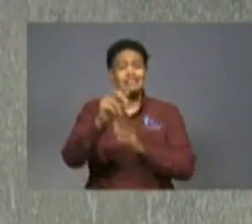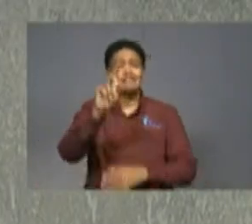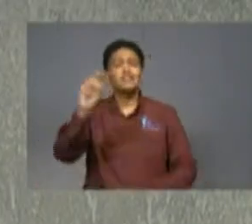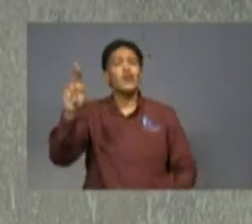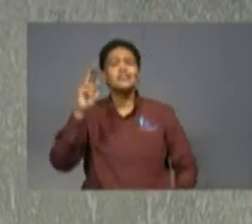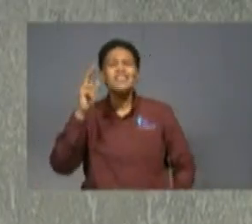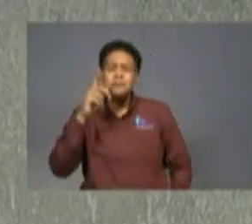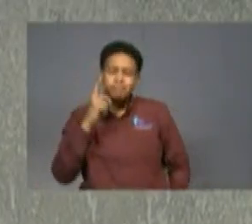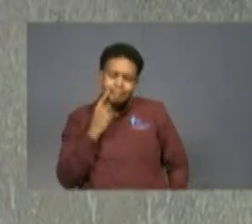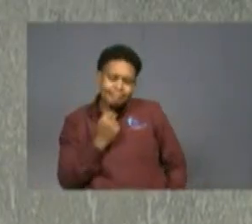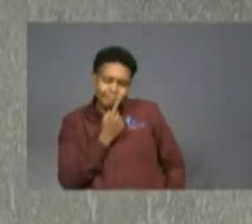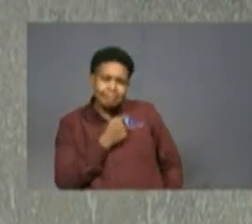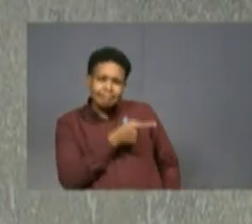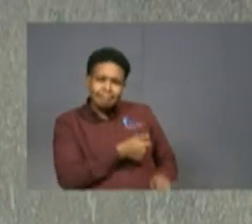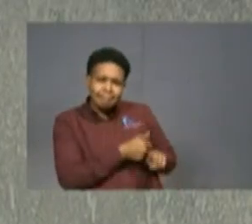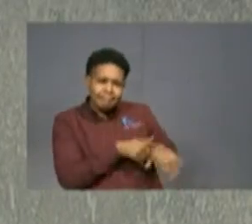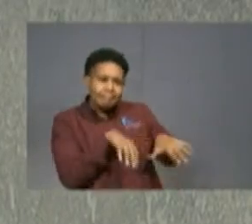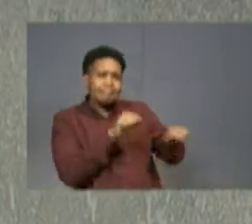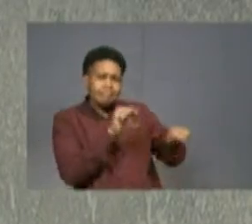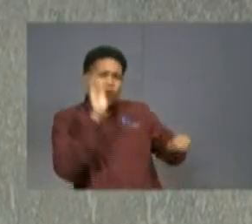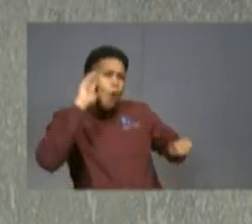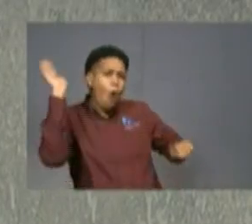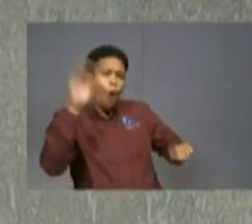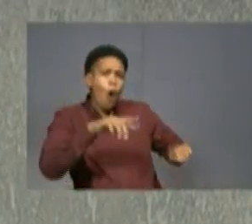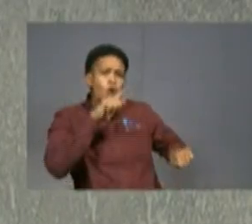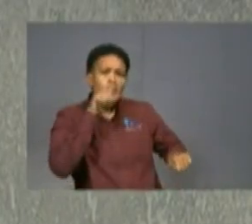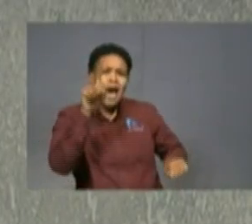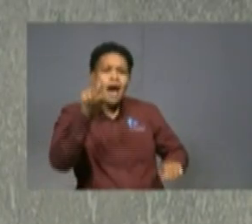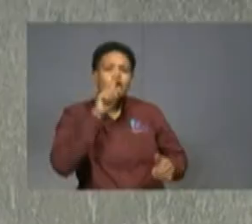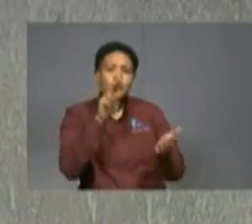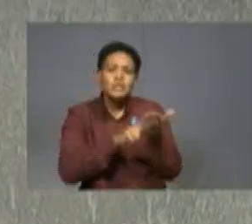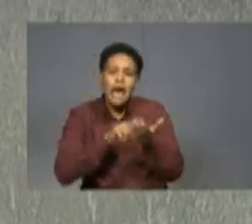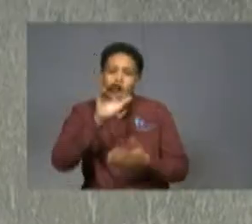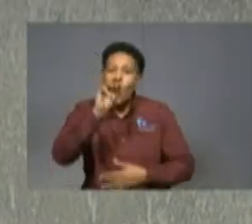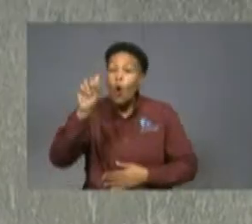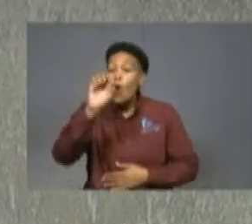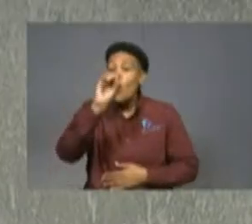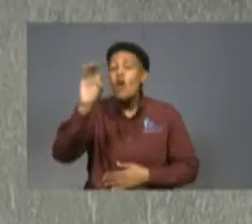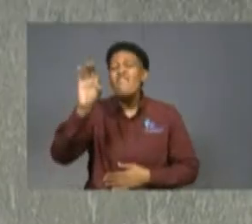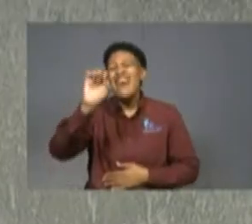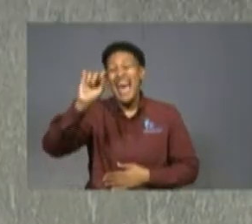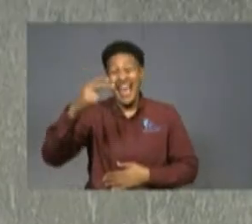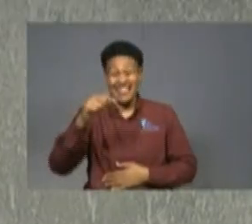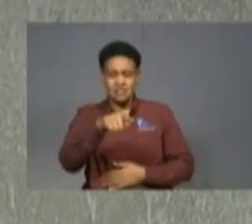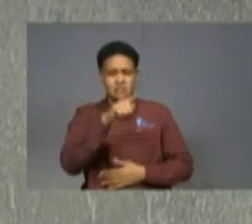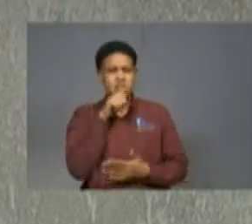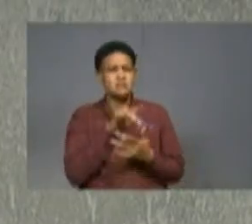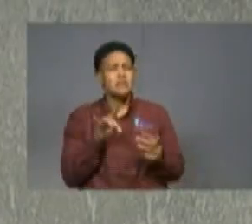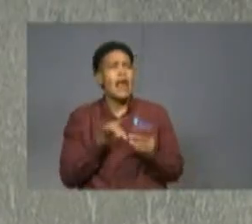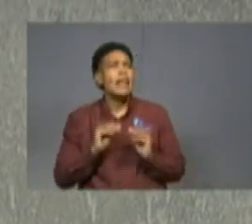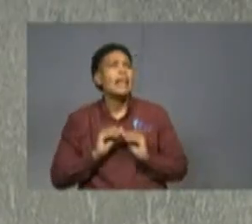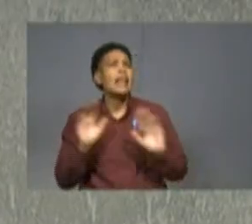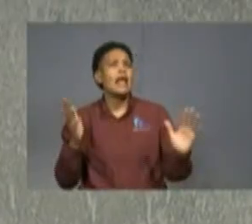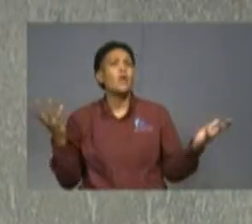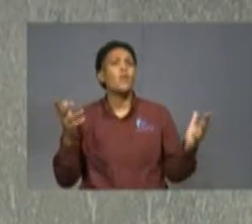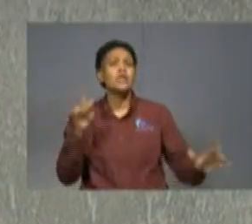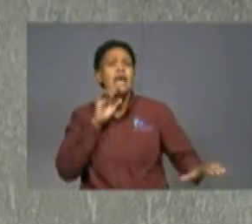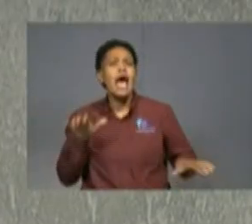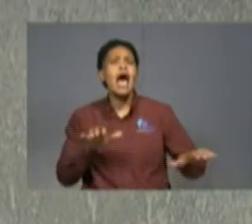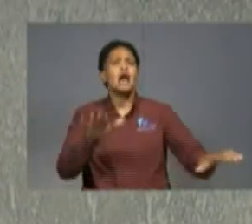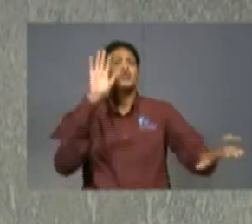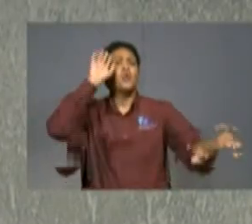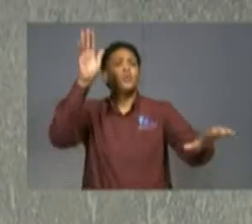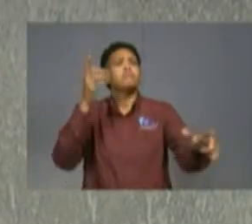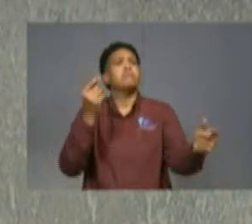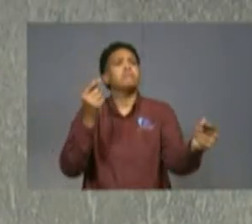all of us as candidates were asked to sign a code of ethics. This states clearly what are the actions that will be carried